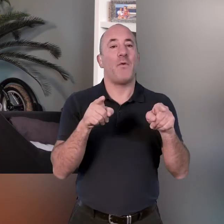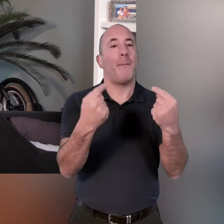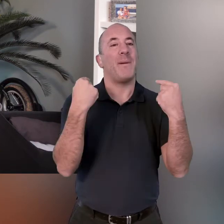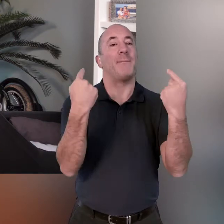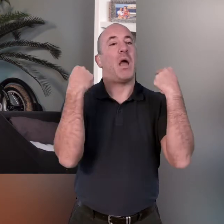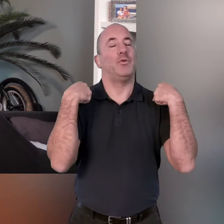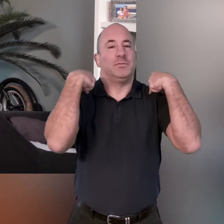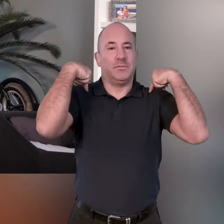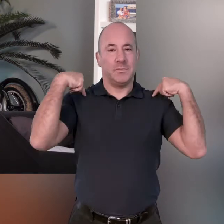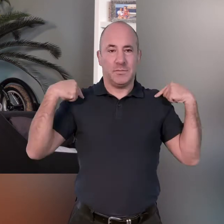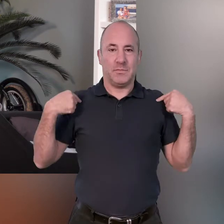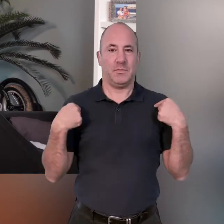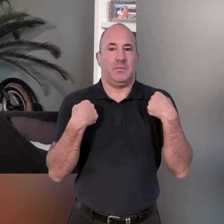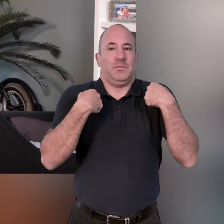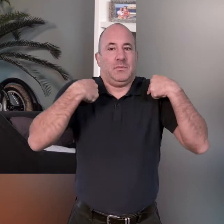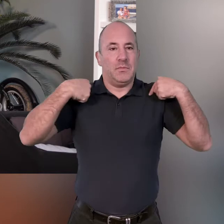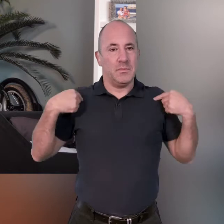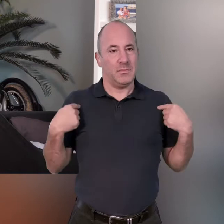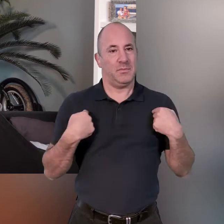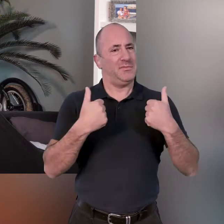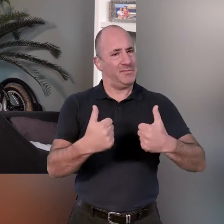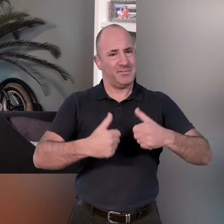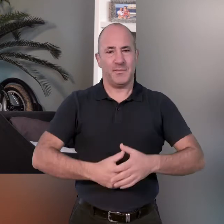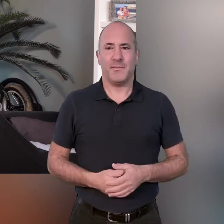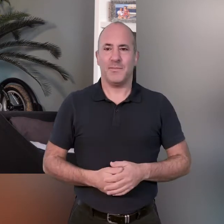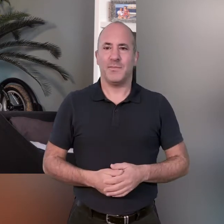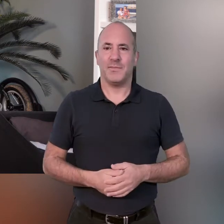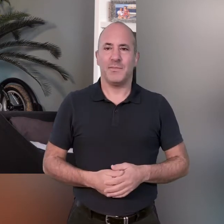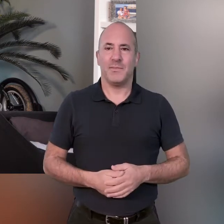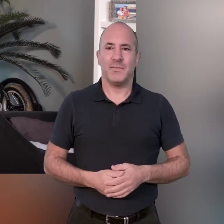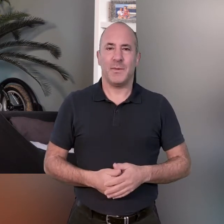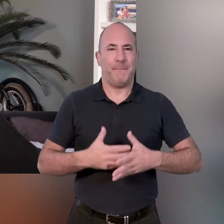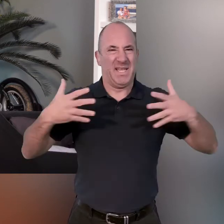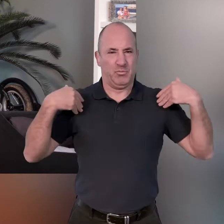around, backwards. Good